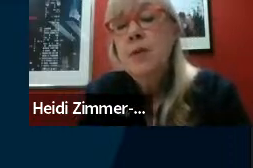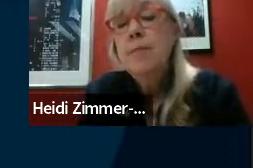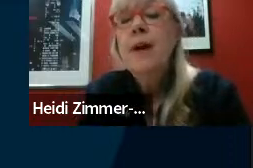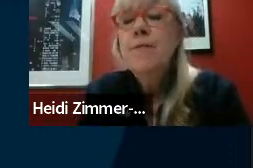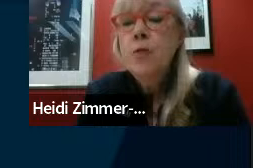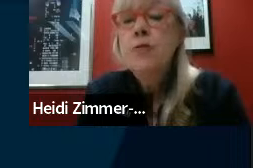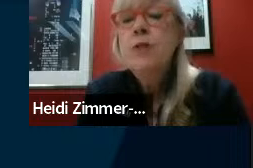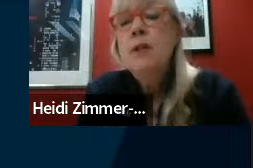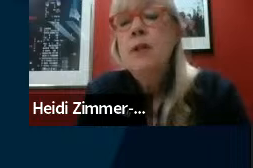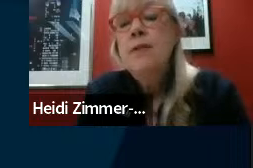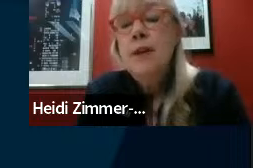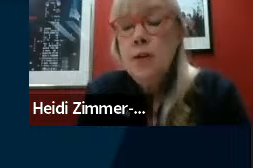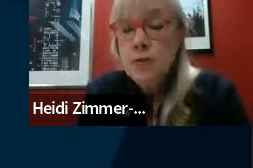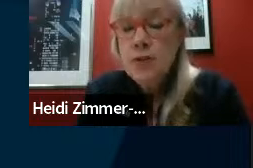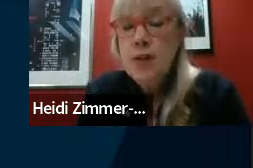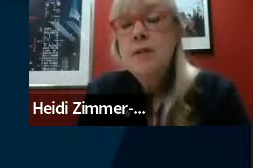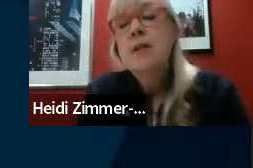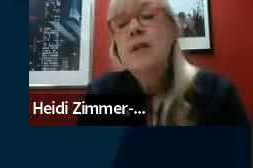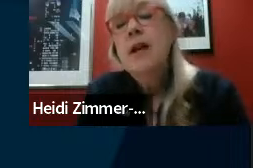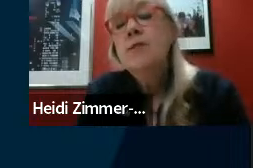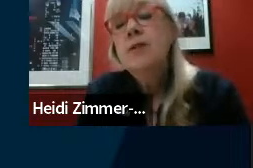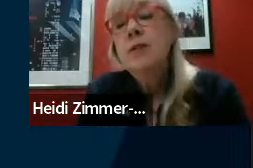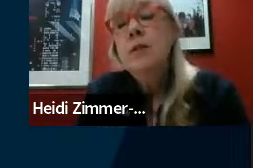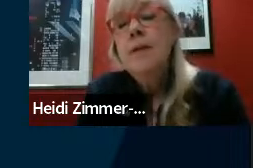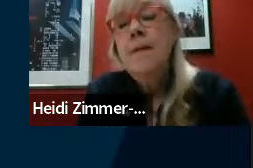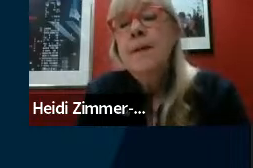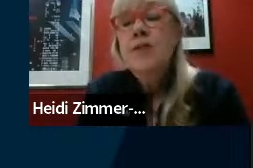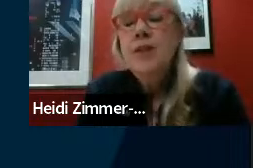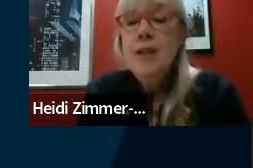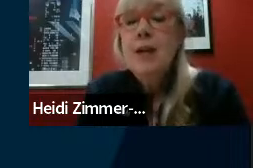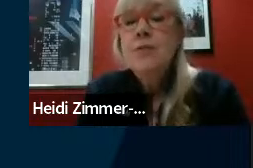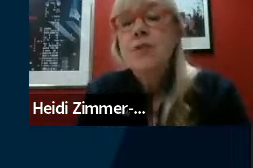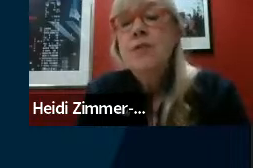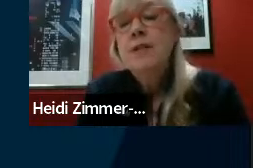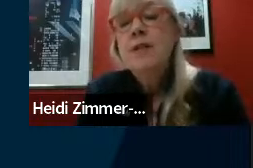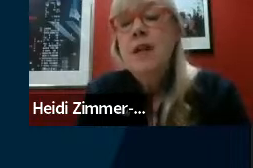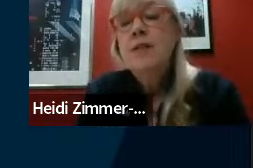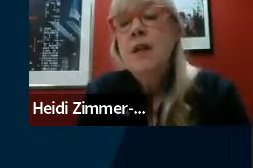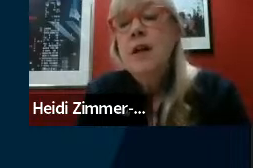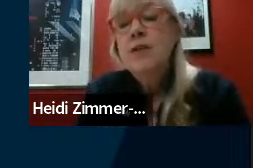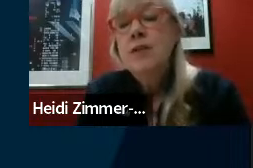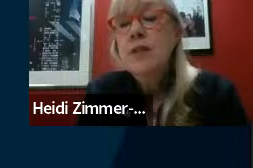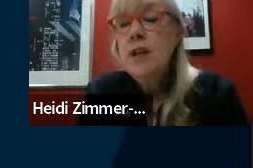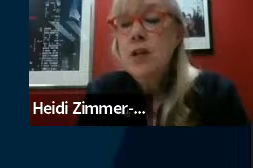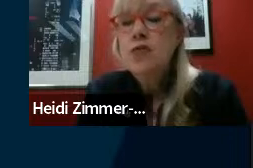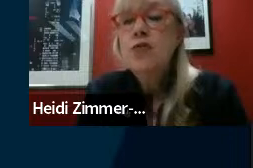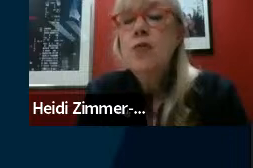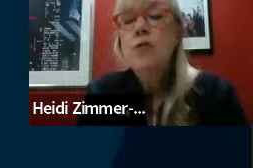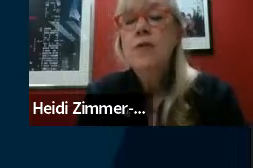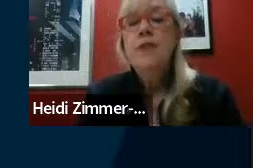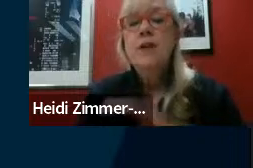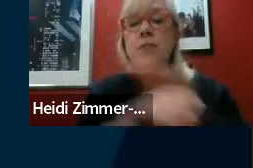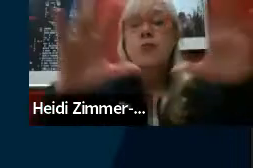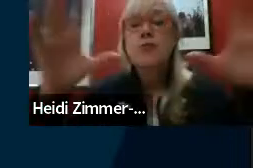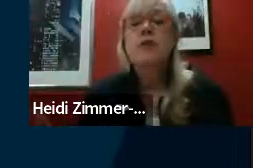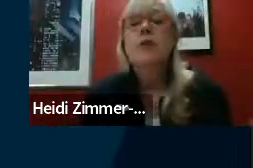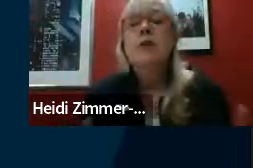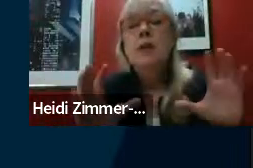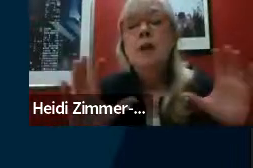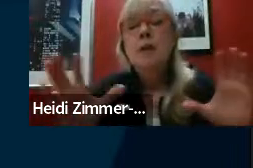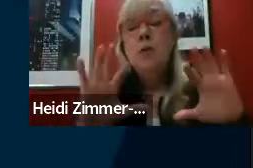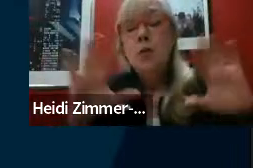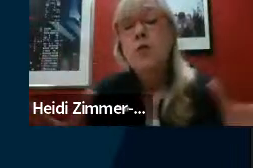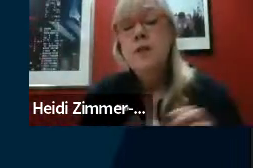approved by vote. Then it goes on to city council. City council then sends it on to the state controller that then approves